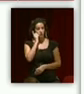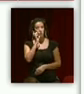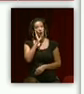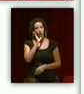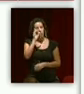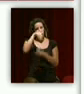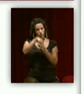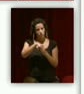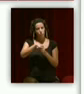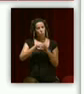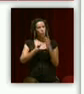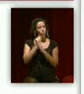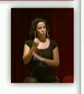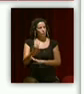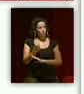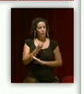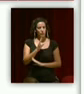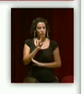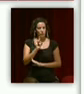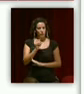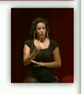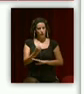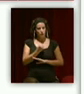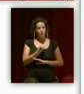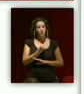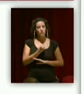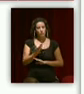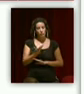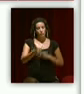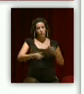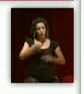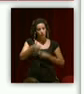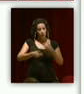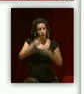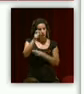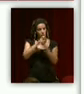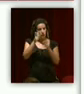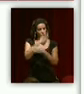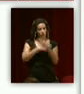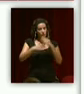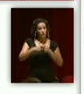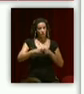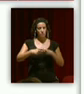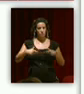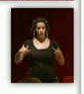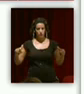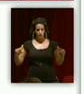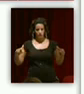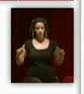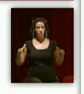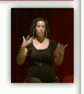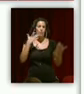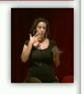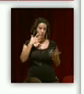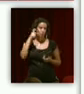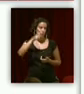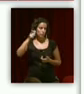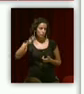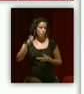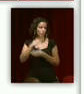It is important for these apps to include support and assistance for people with impairment,